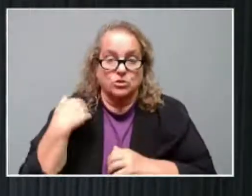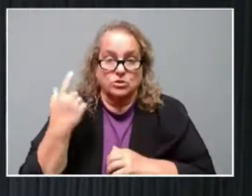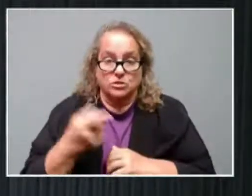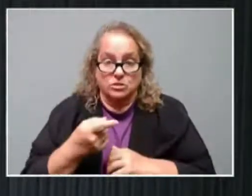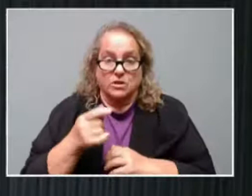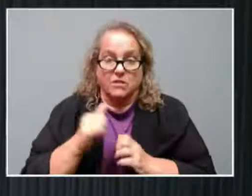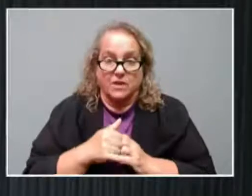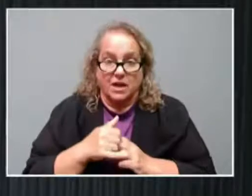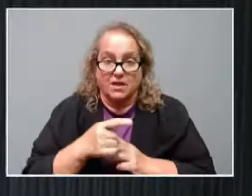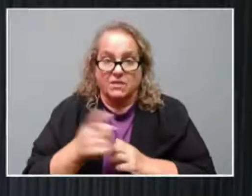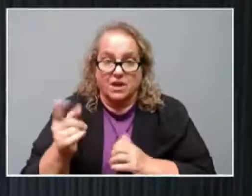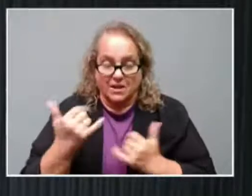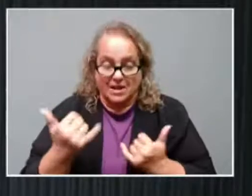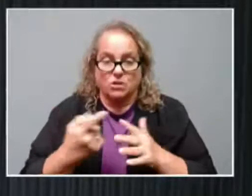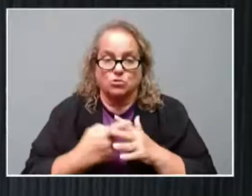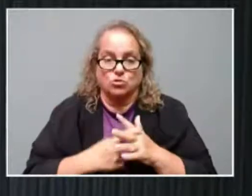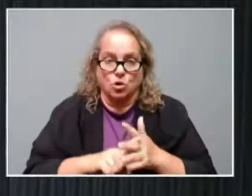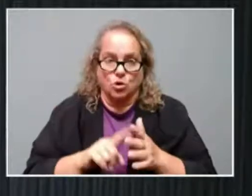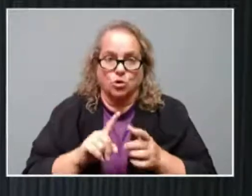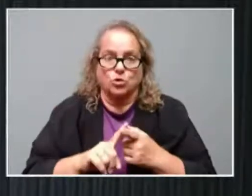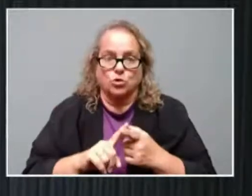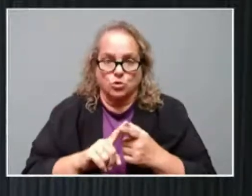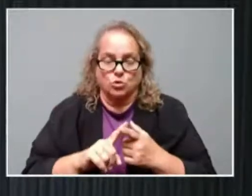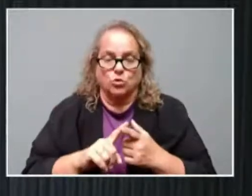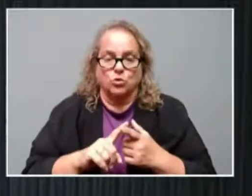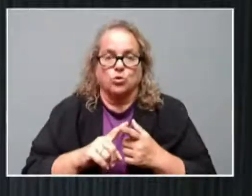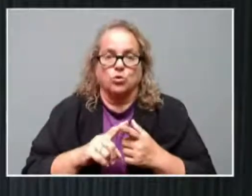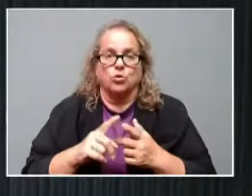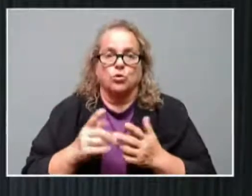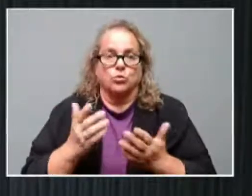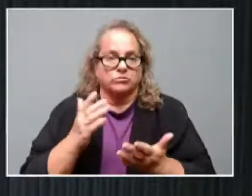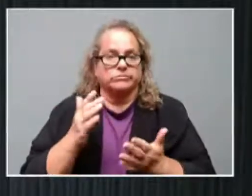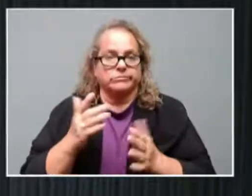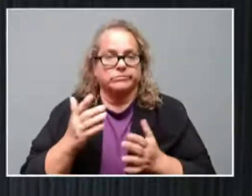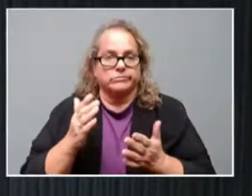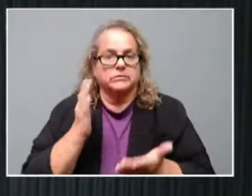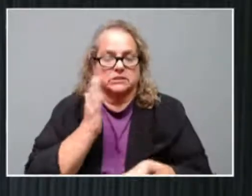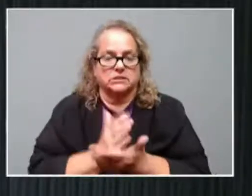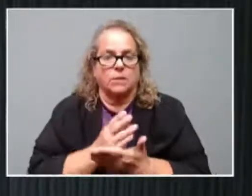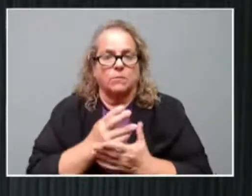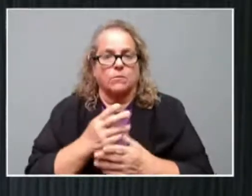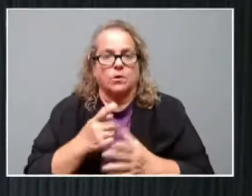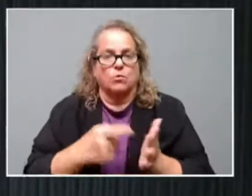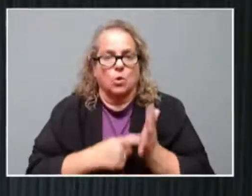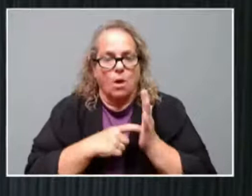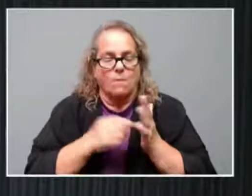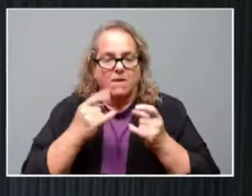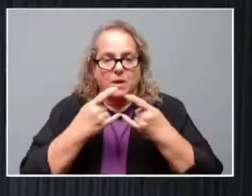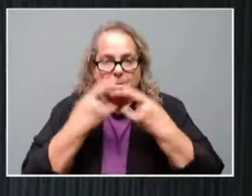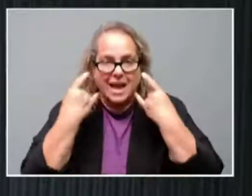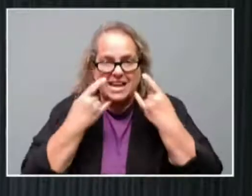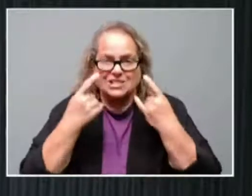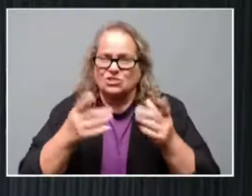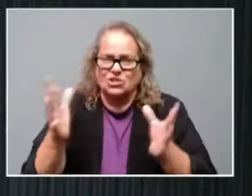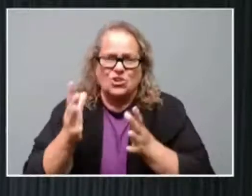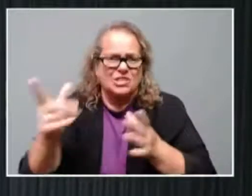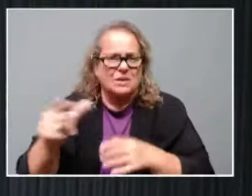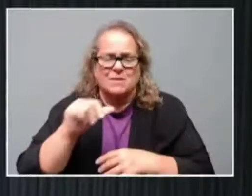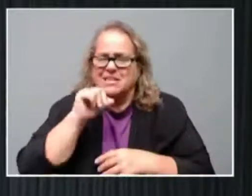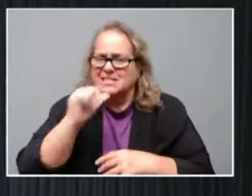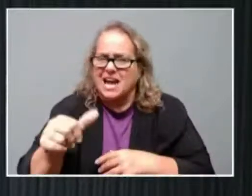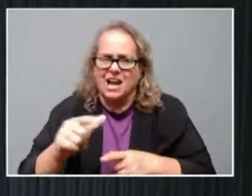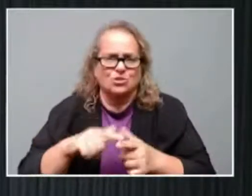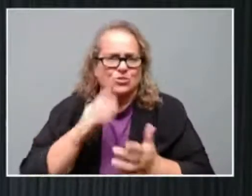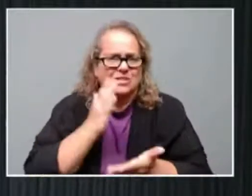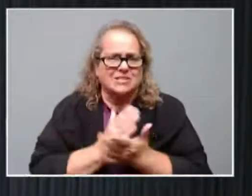starting to lift their mask requirements. I know that's something that you're encouraging them not to do. Can you talk to me a little bit about that message now